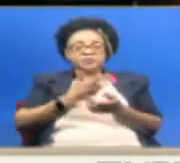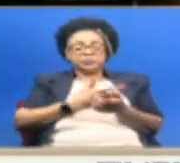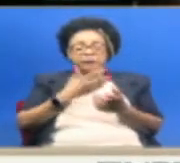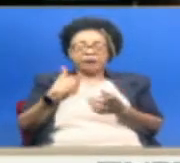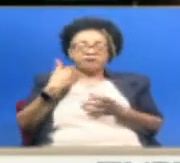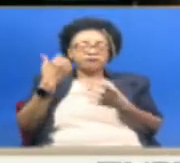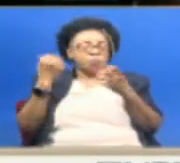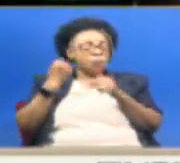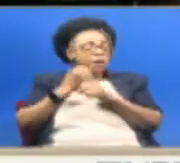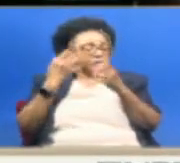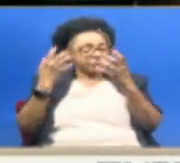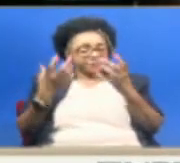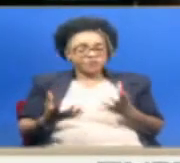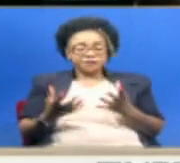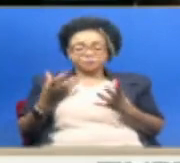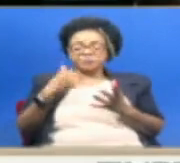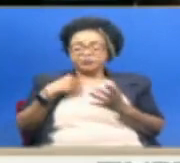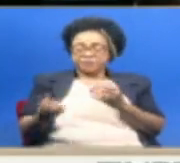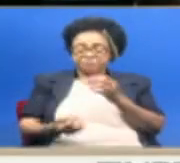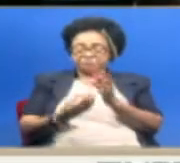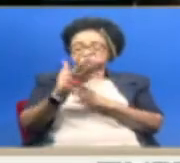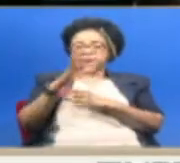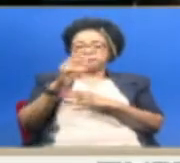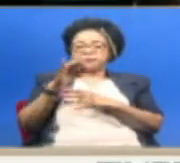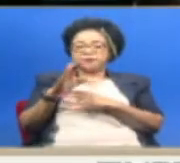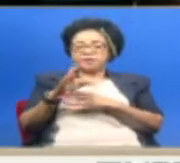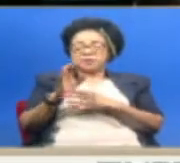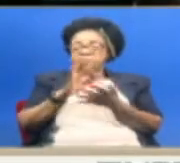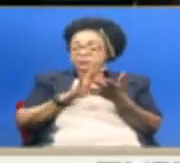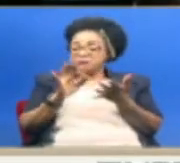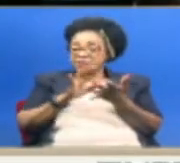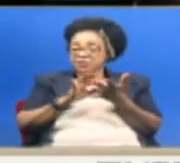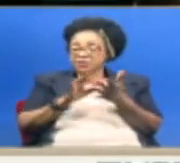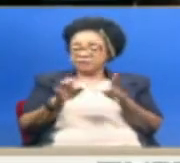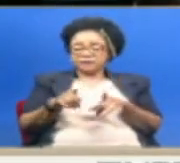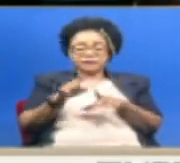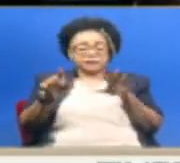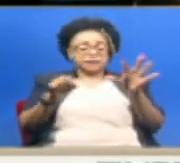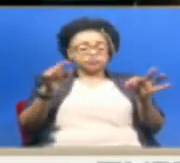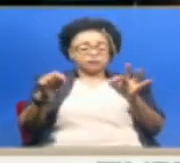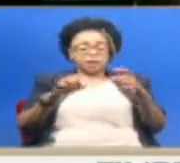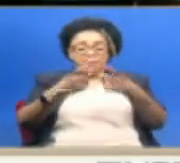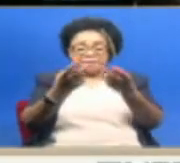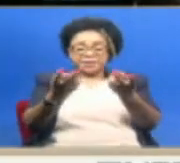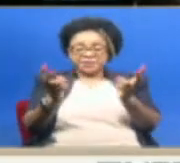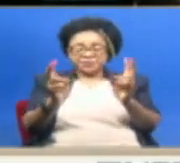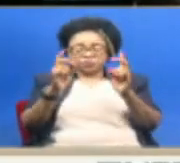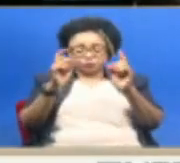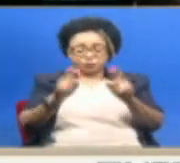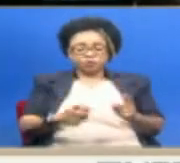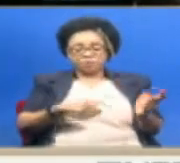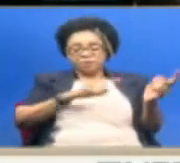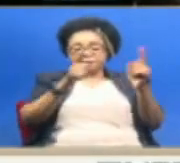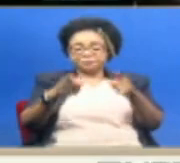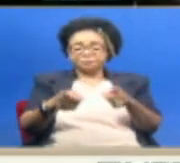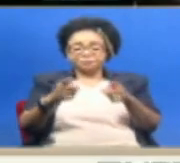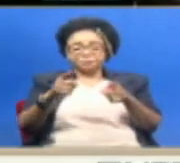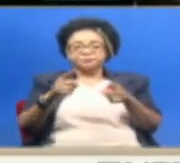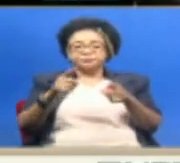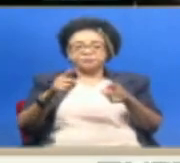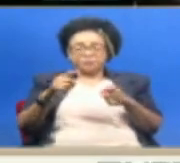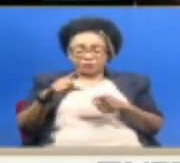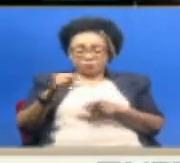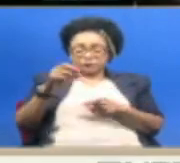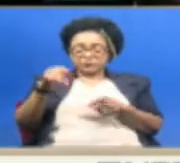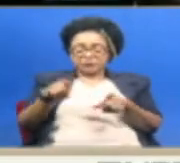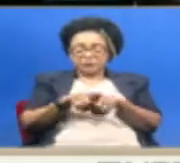the reconstitution of the IEBC. The Secretariat and the Selection Panel are expected to appear before the committee, even as